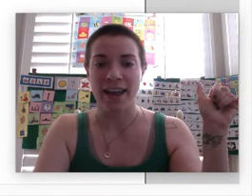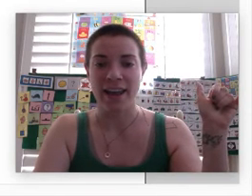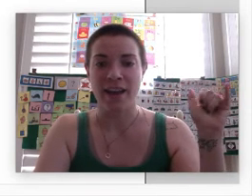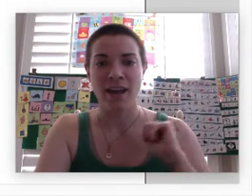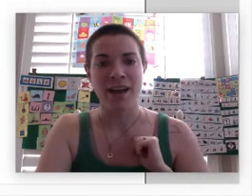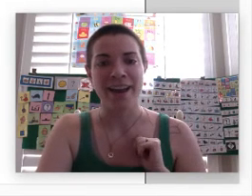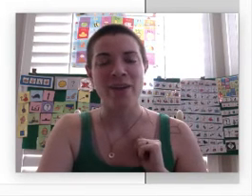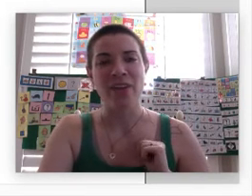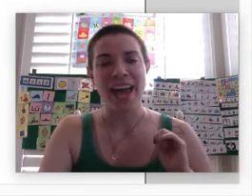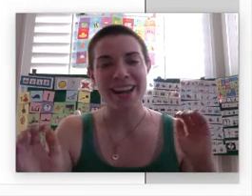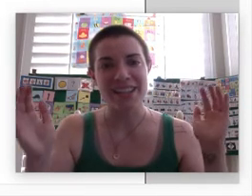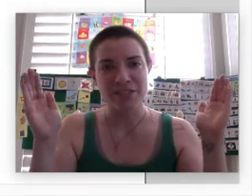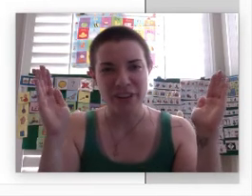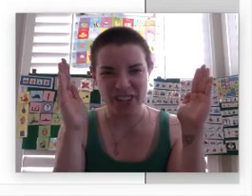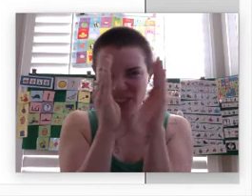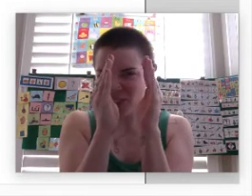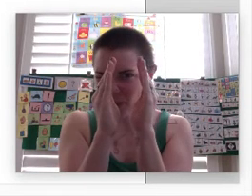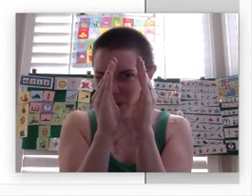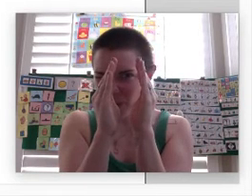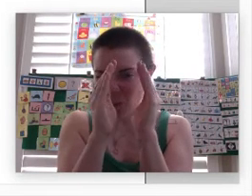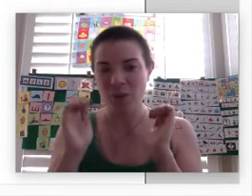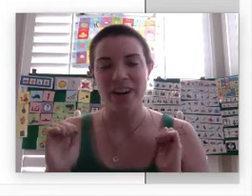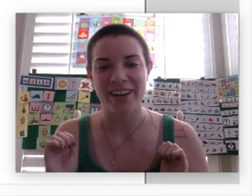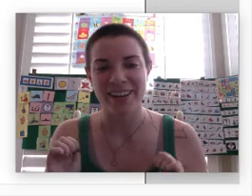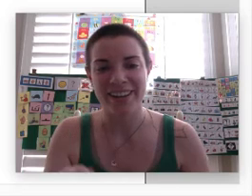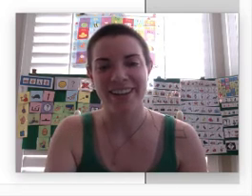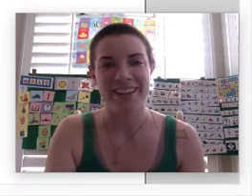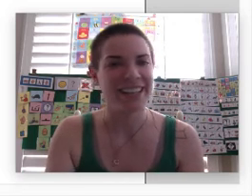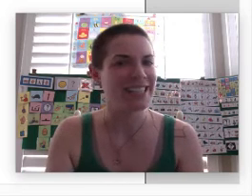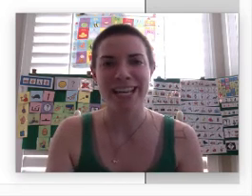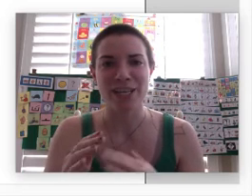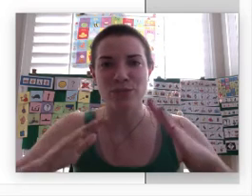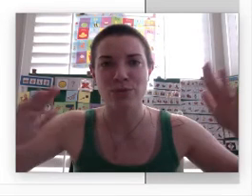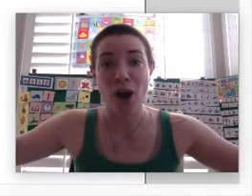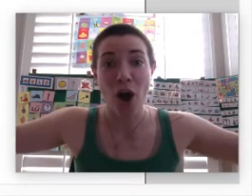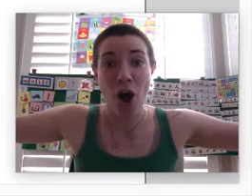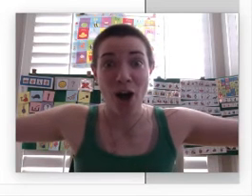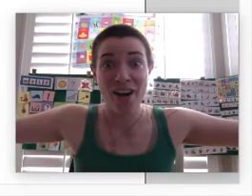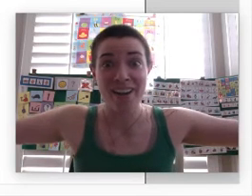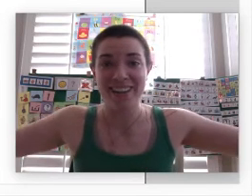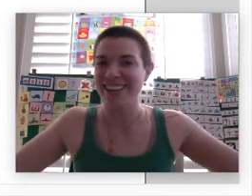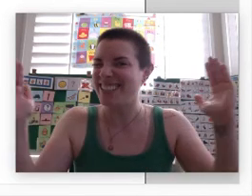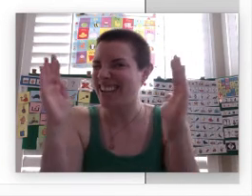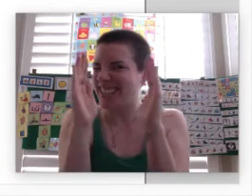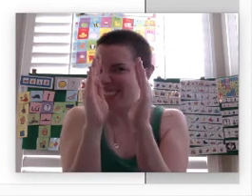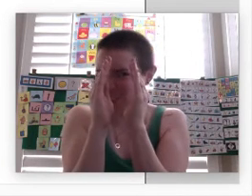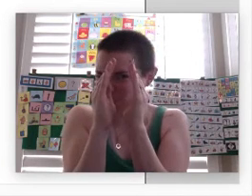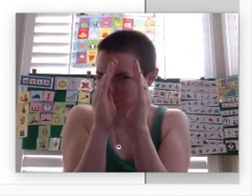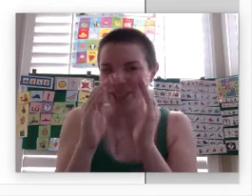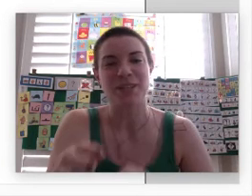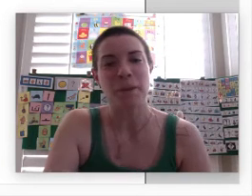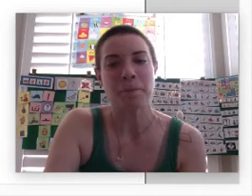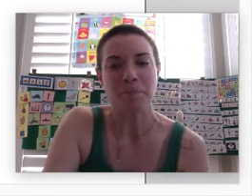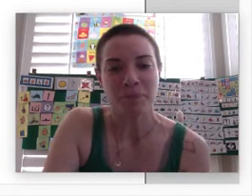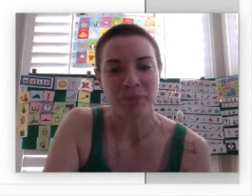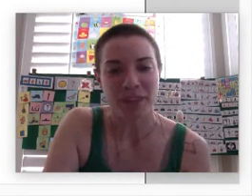Why? Now that is a very short word. It's not too long. It's nice and